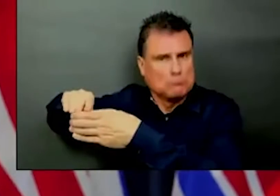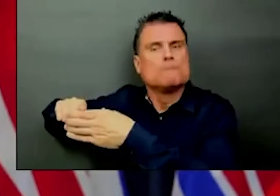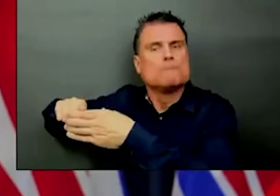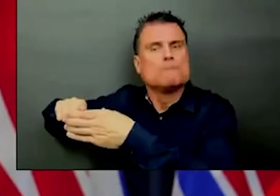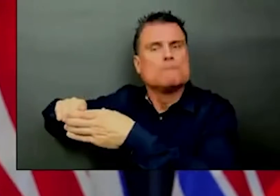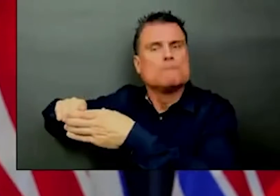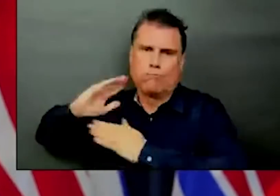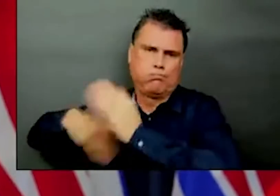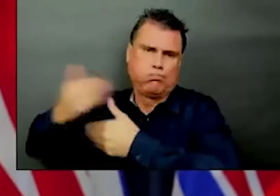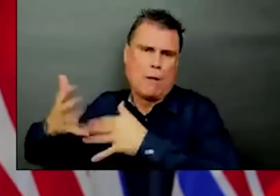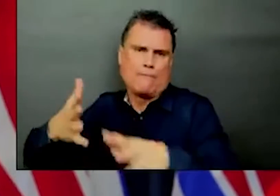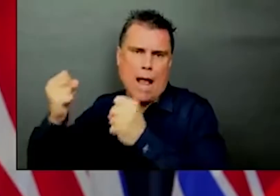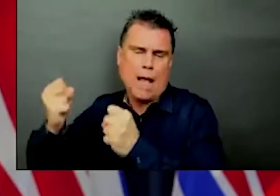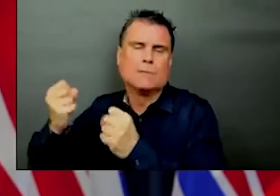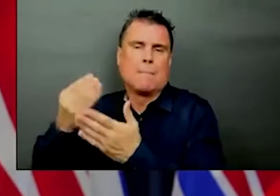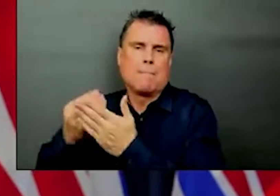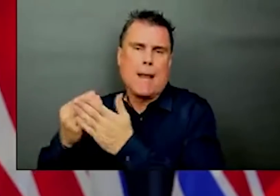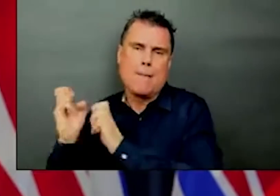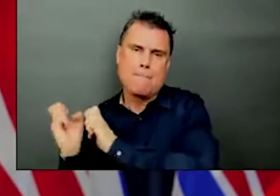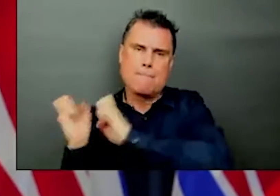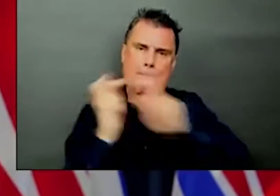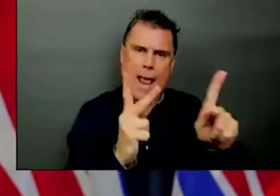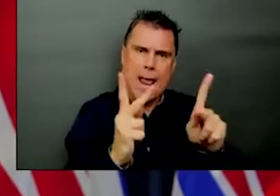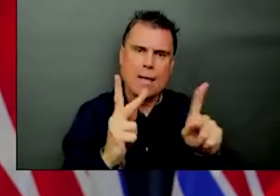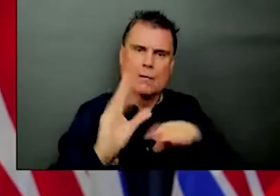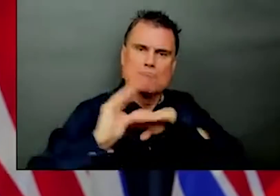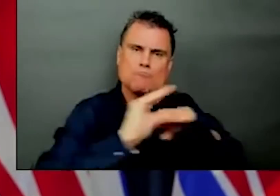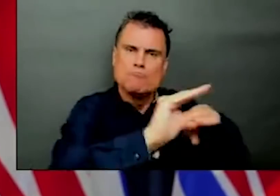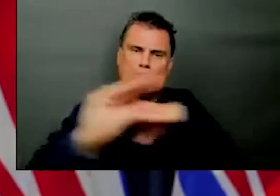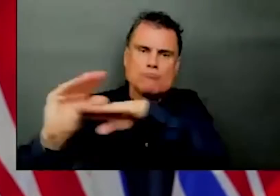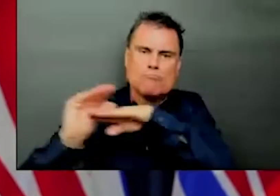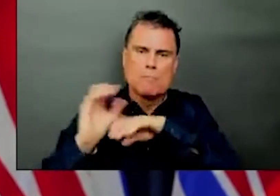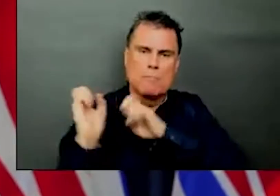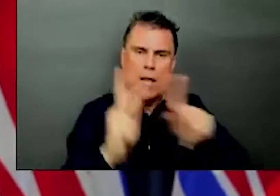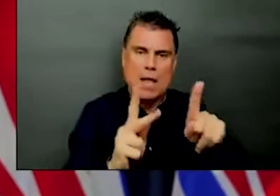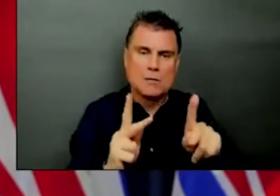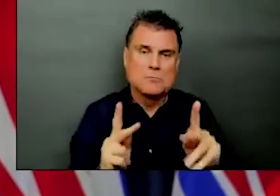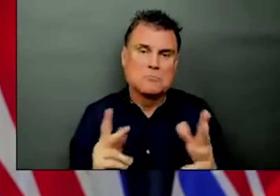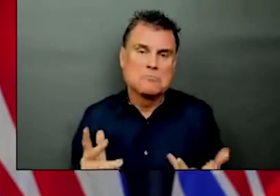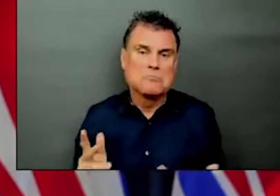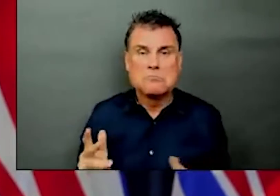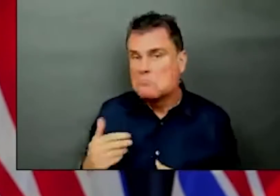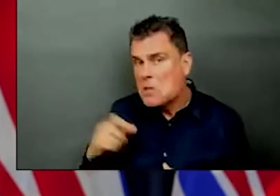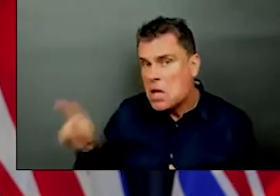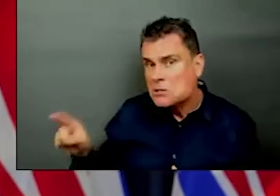Nicolas, if you wanted to confirm what I just said or add to it.